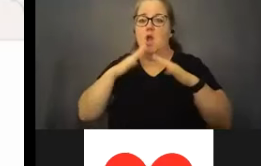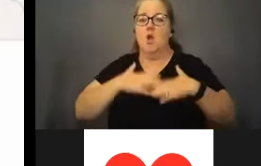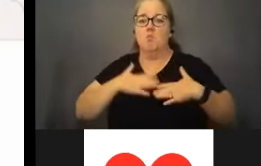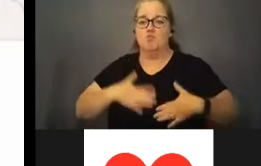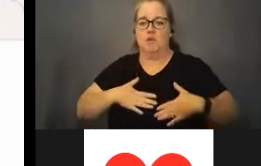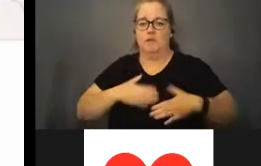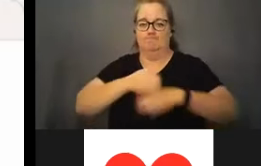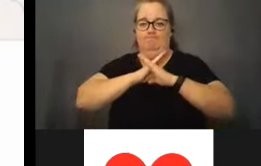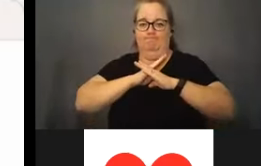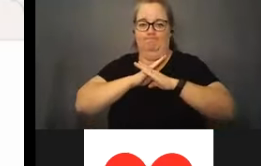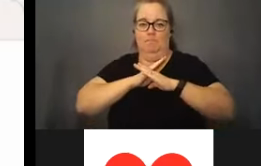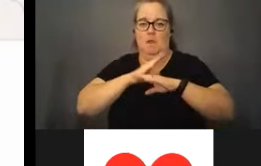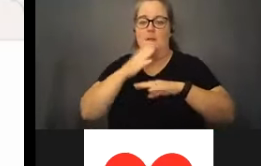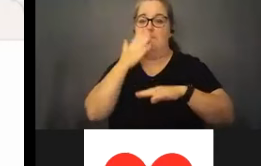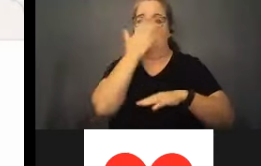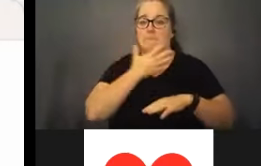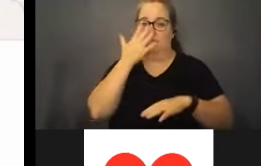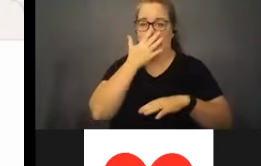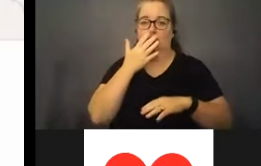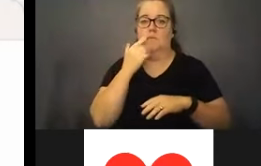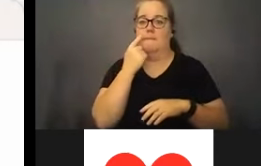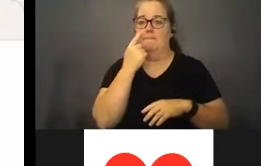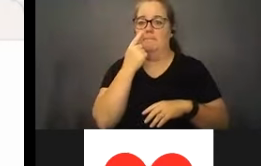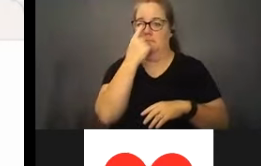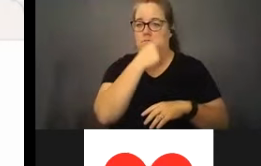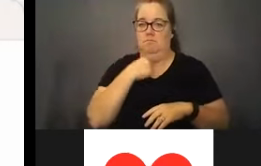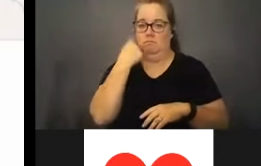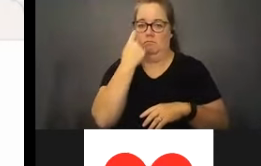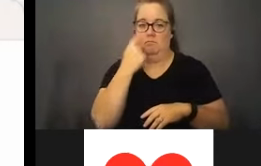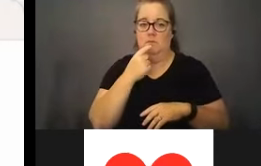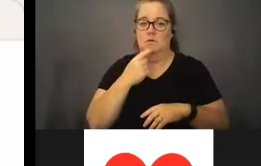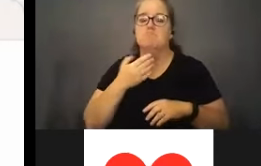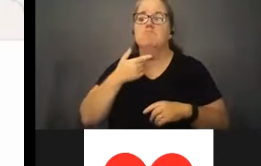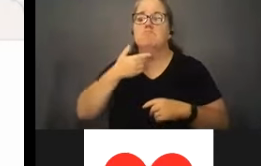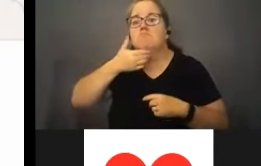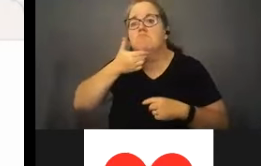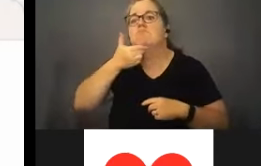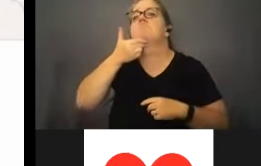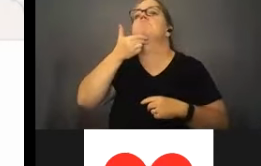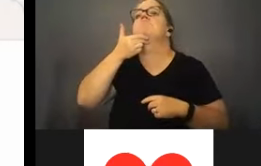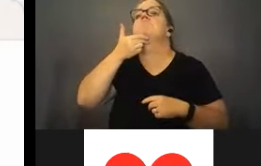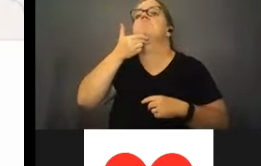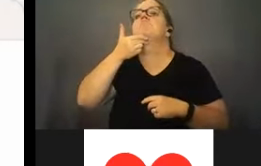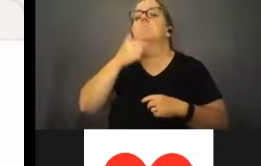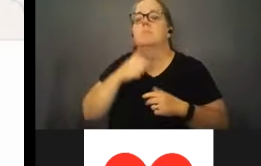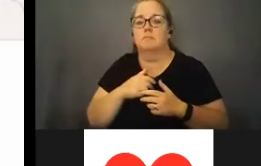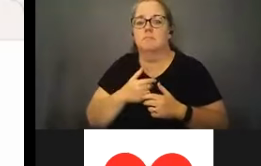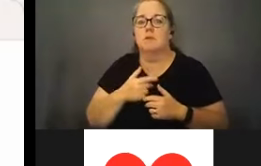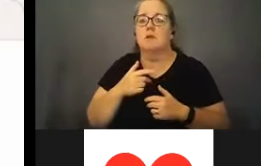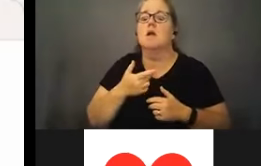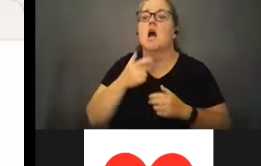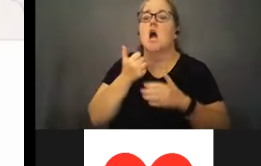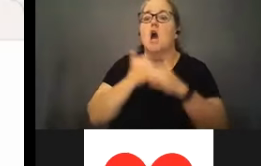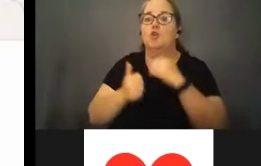and mouth. Then, open the airway by putting one hand on the forehead and 2 fingers on the bony part of the chin